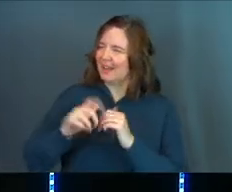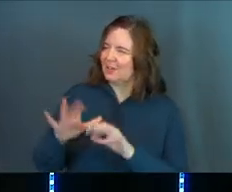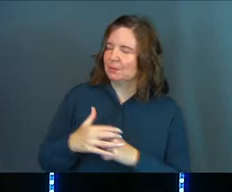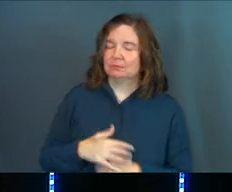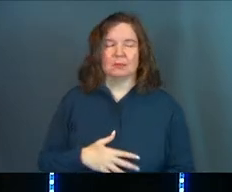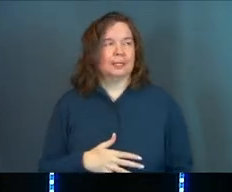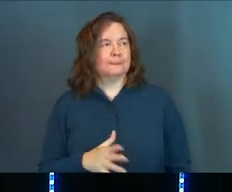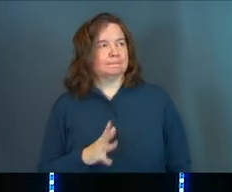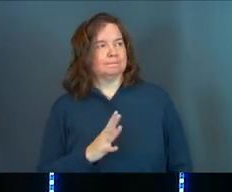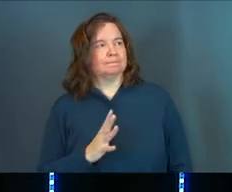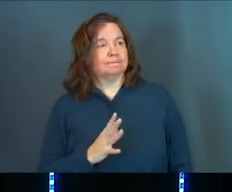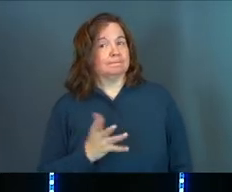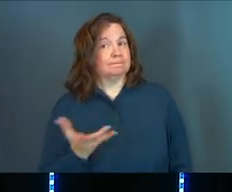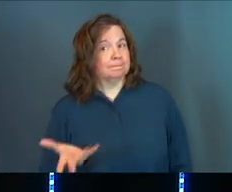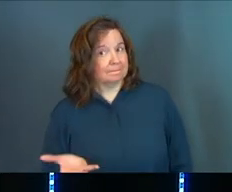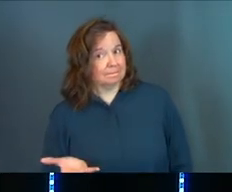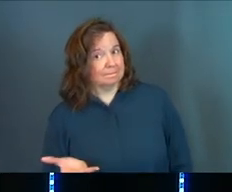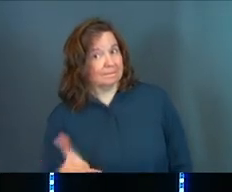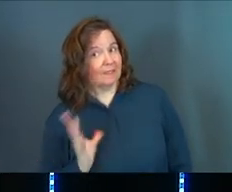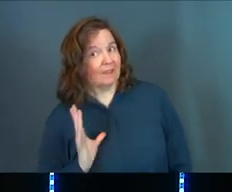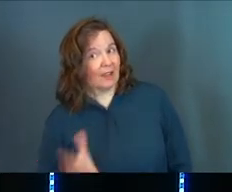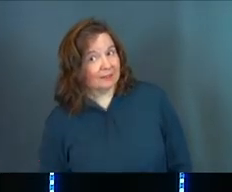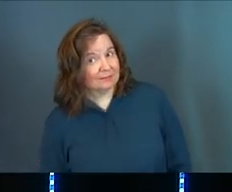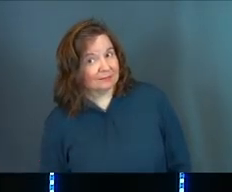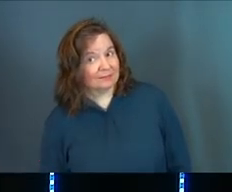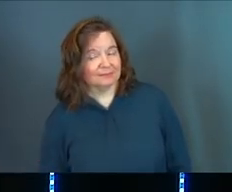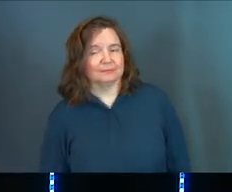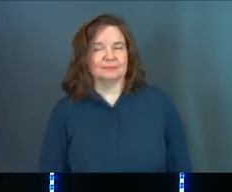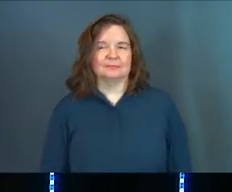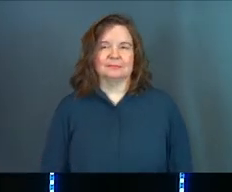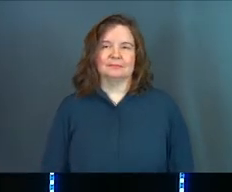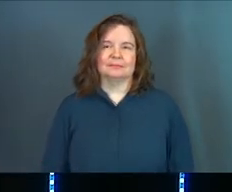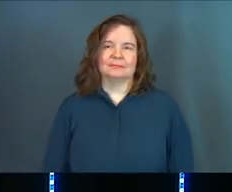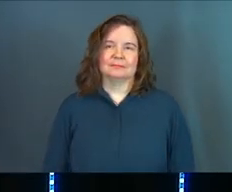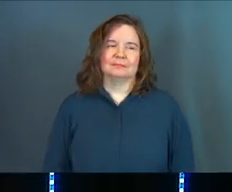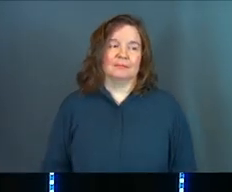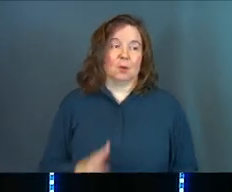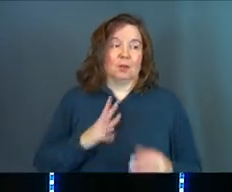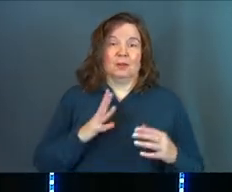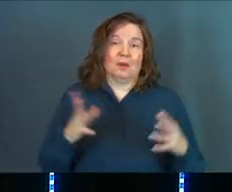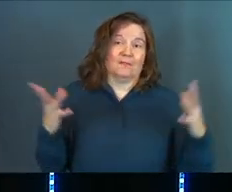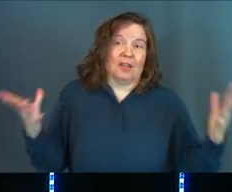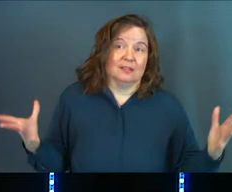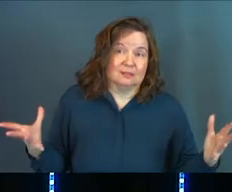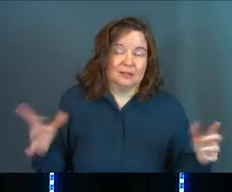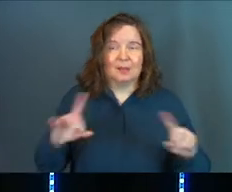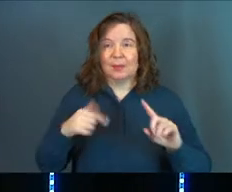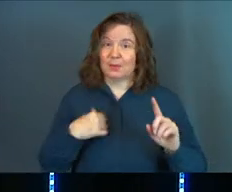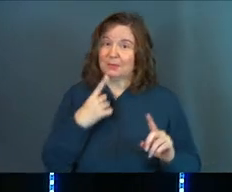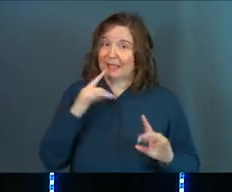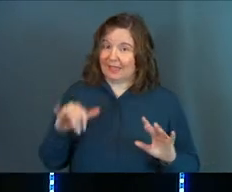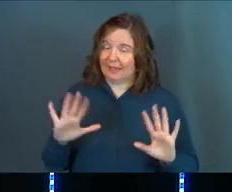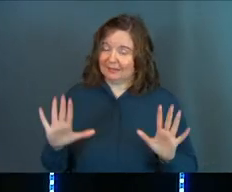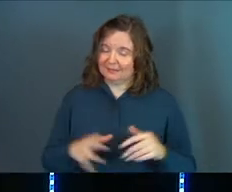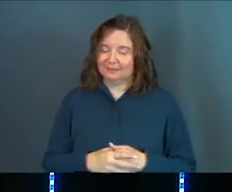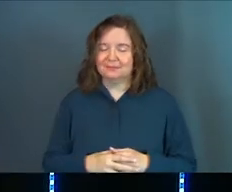doing, and you say, I'm doing fine, which is fine that we would say